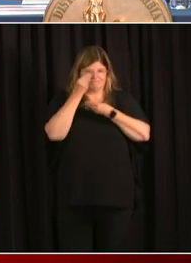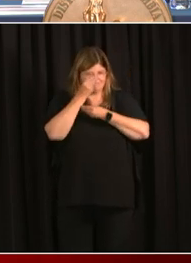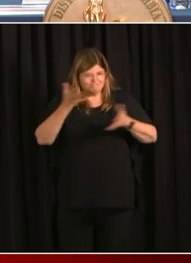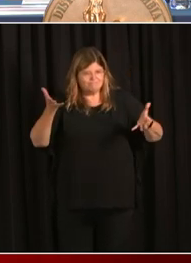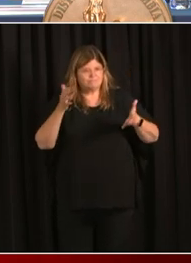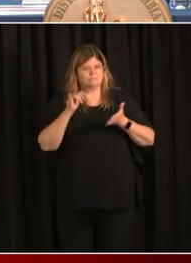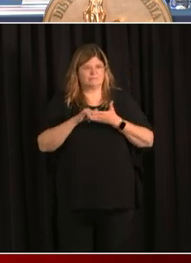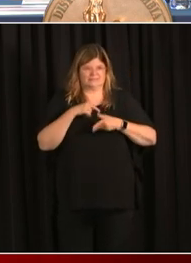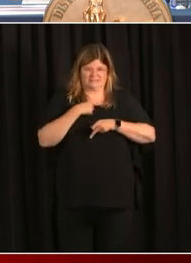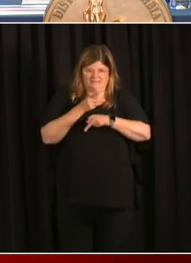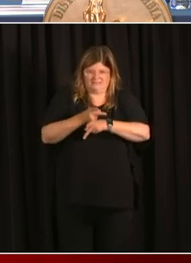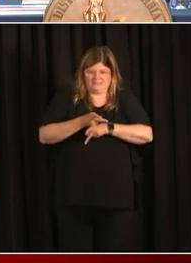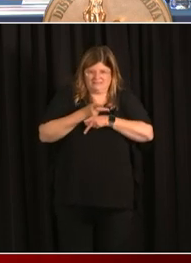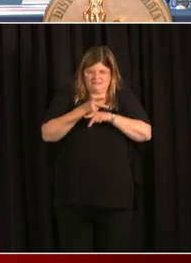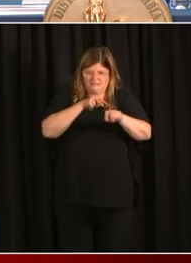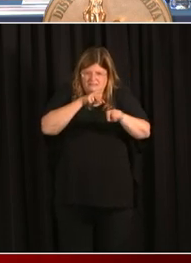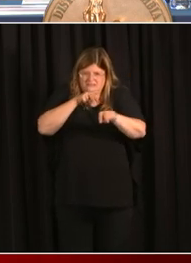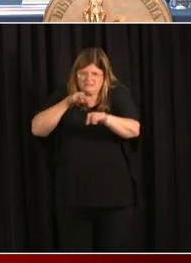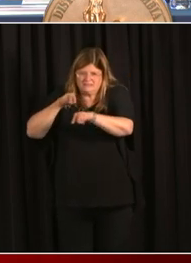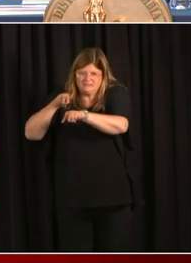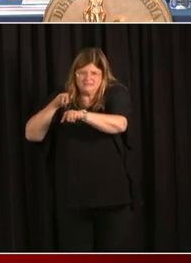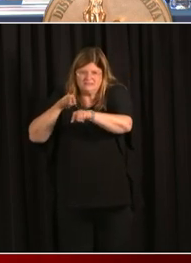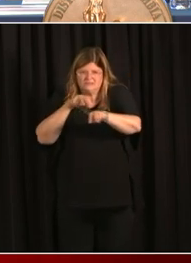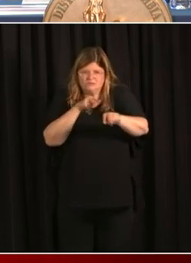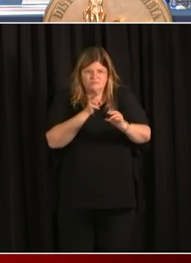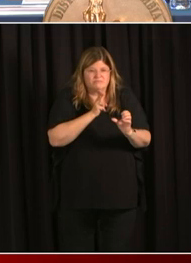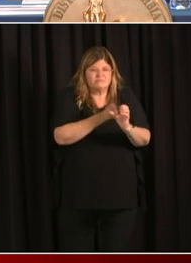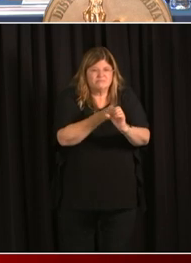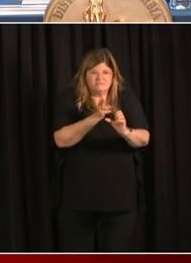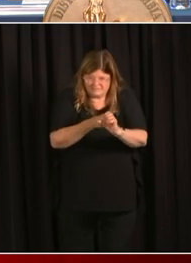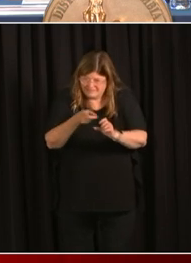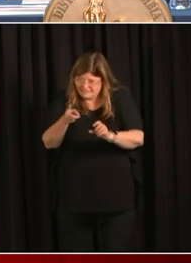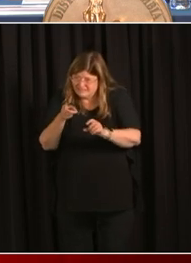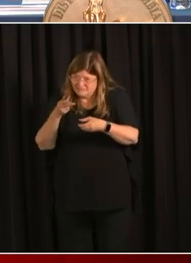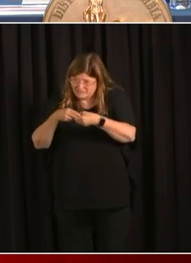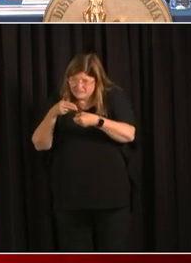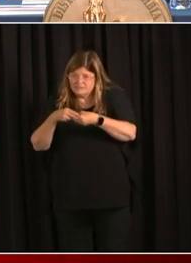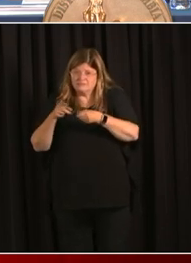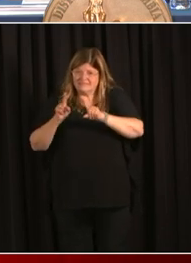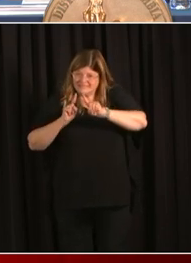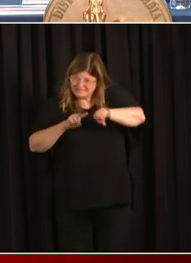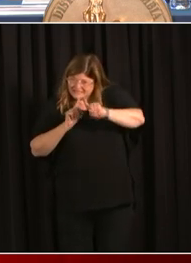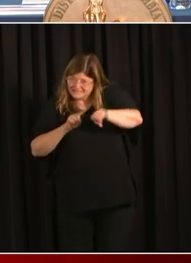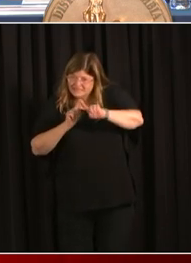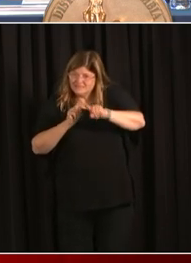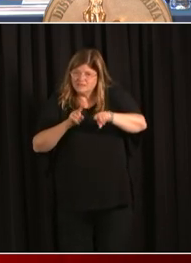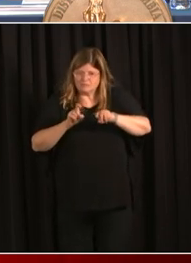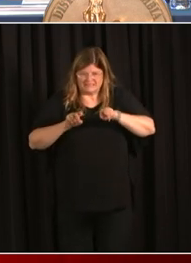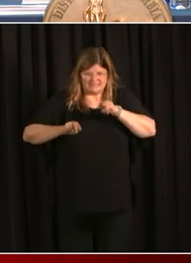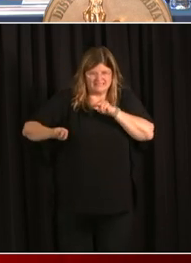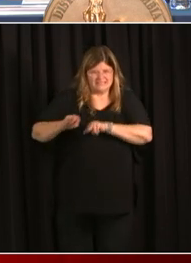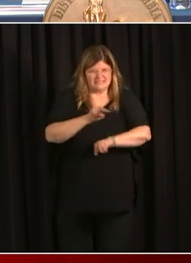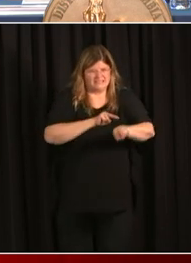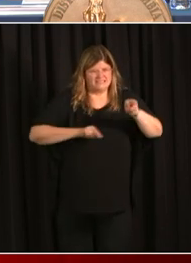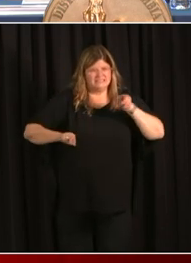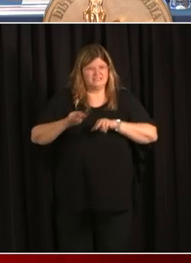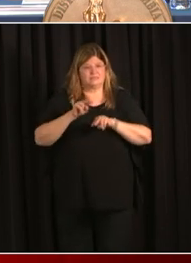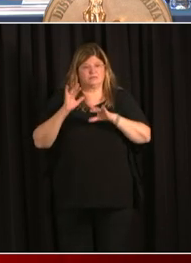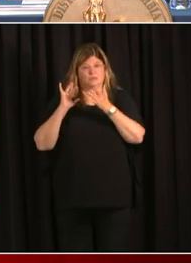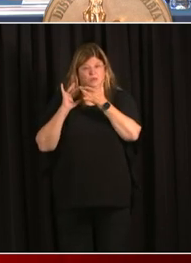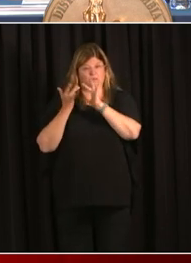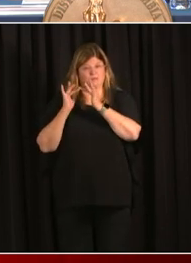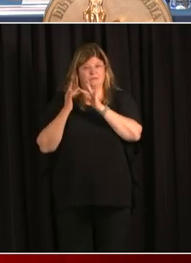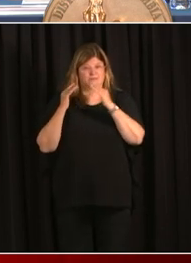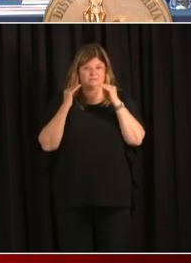very carefully tracking enrollment and attendance, that virtual